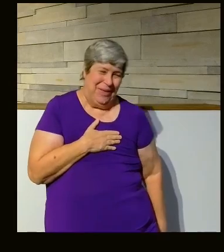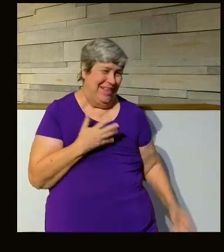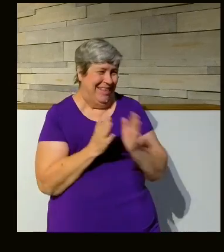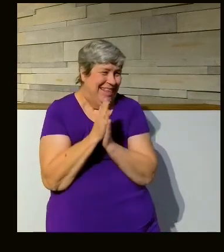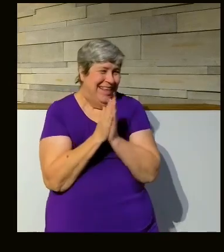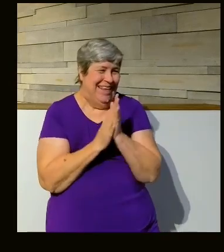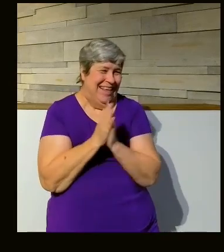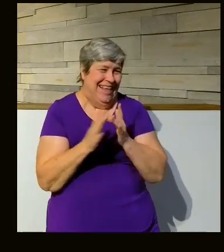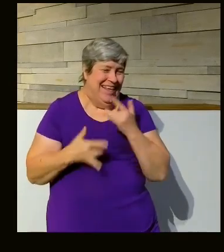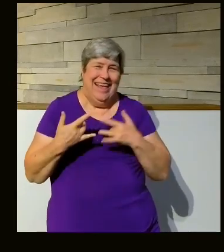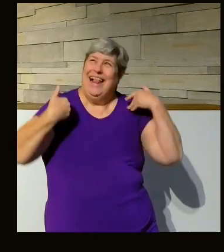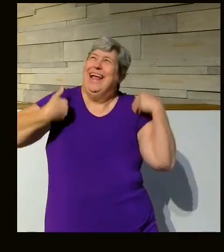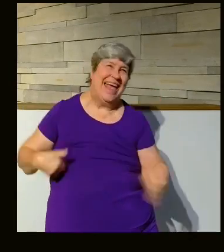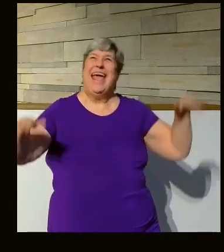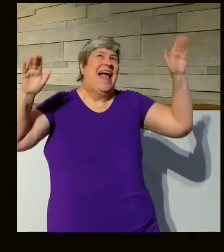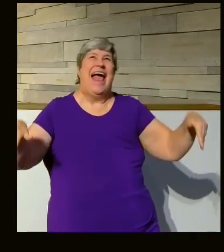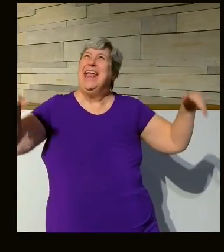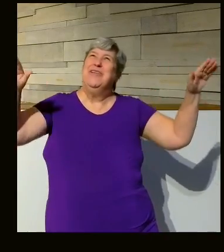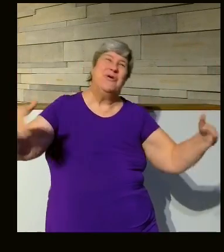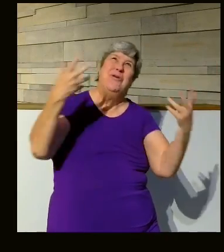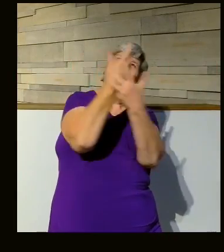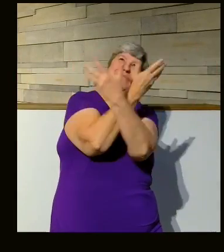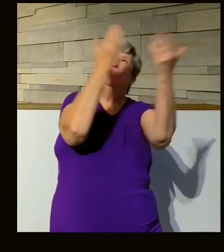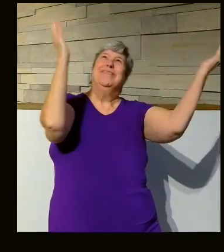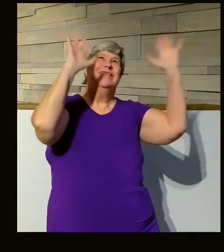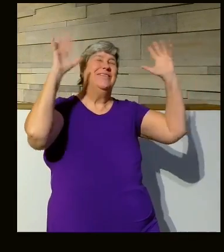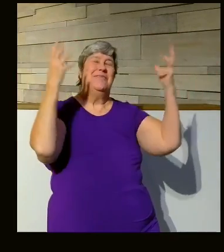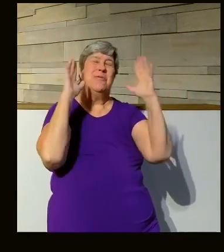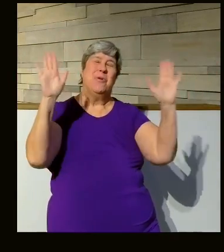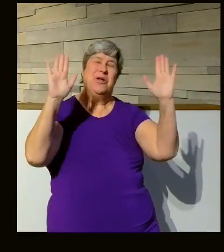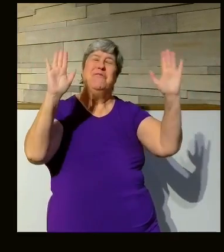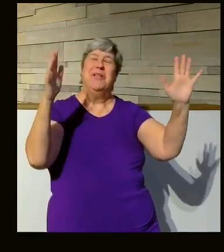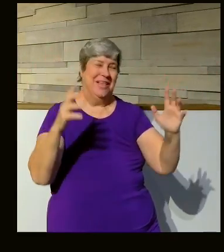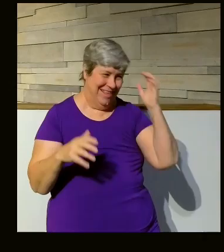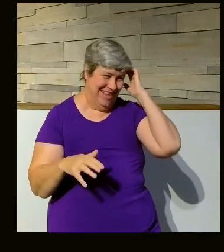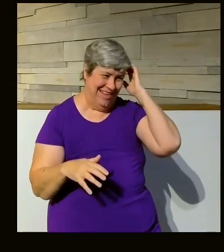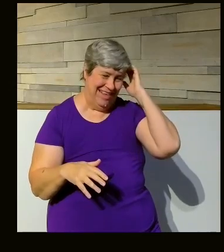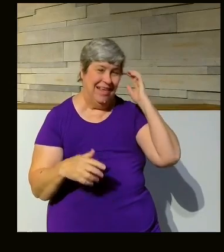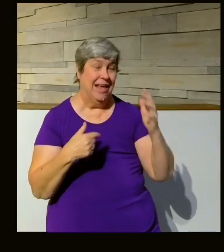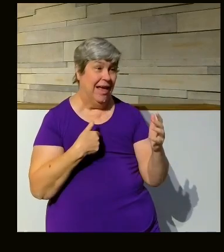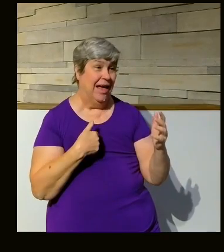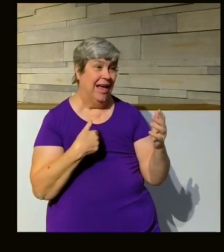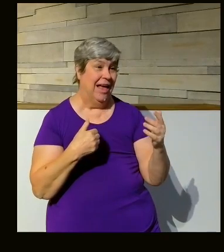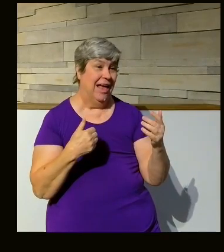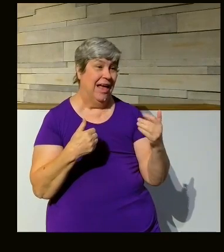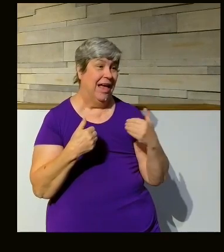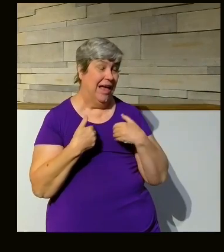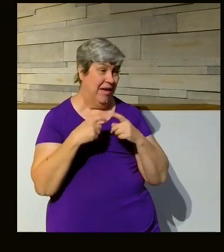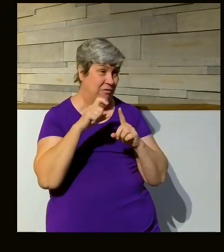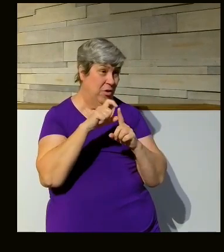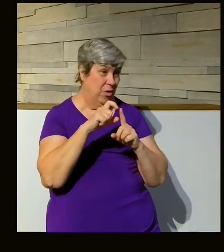like the angels are singing so loud, aren't they? It's incredible. It's wonderful. Folks, I've got a word for